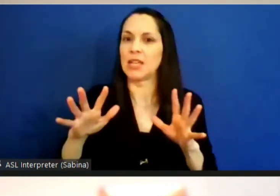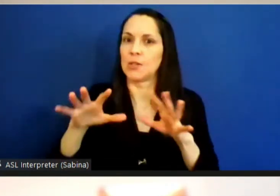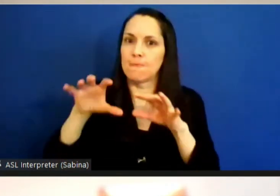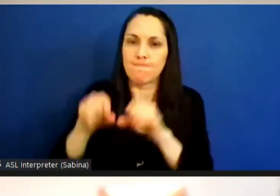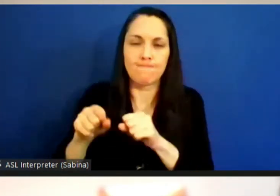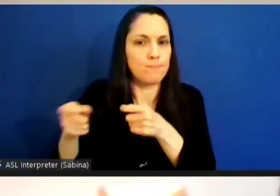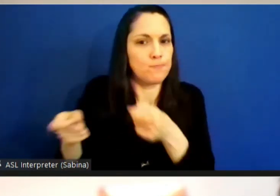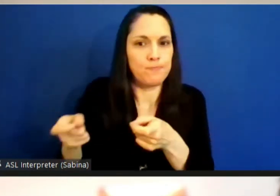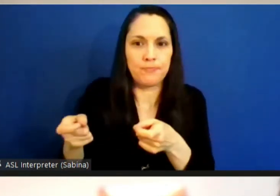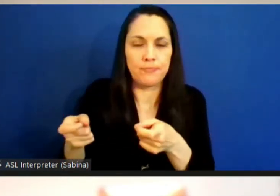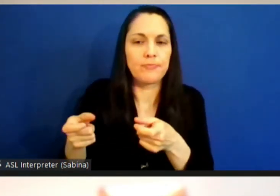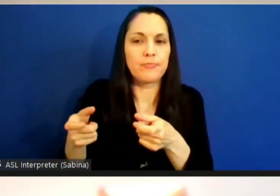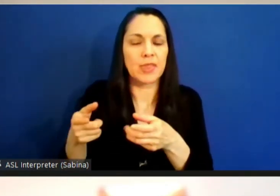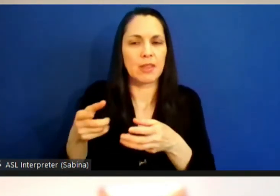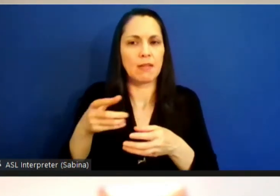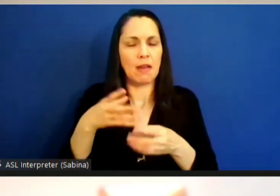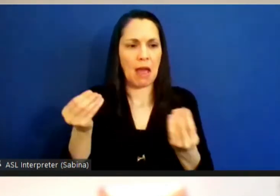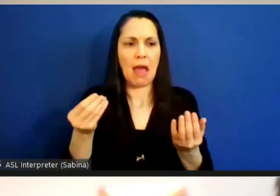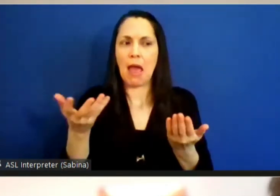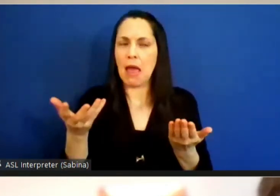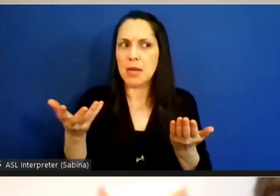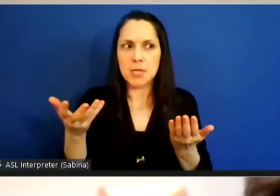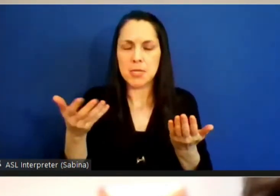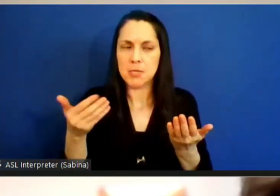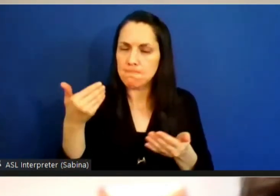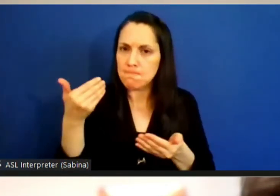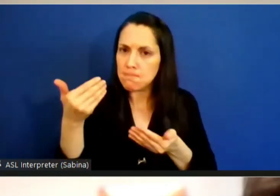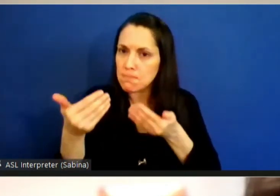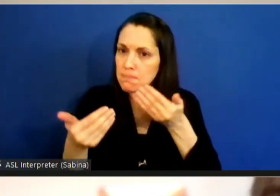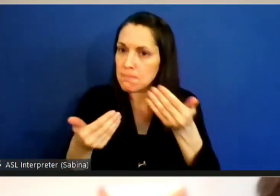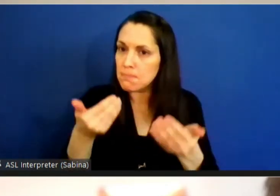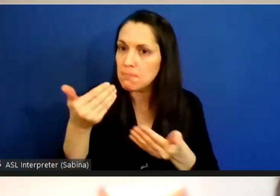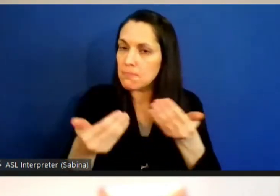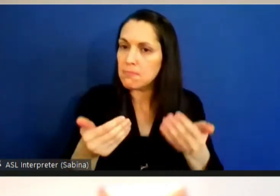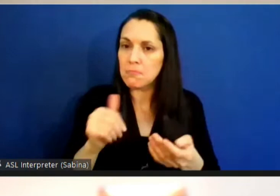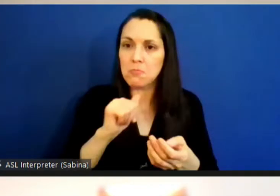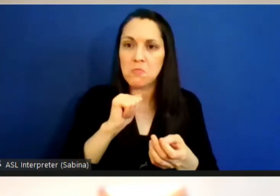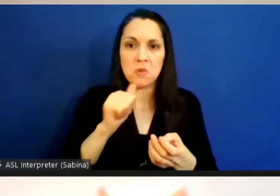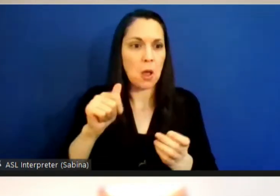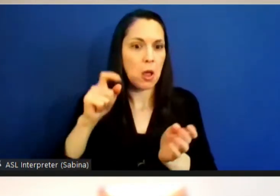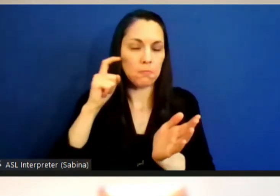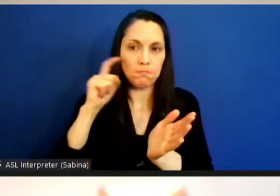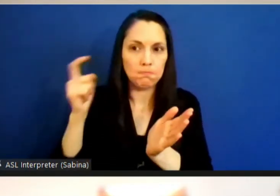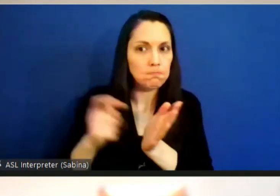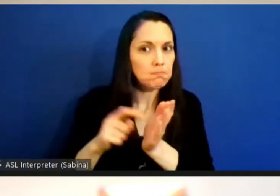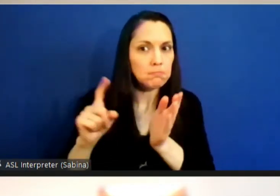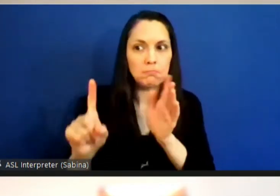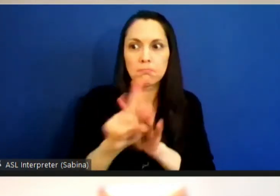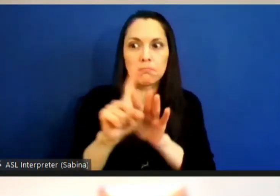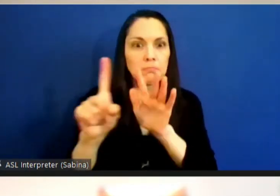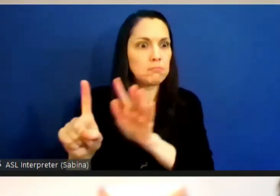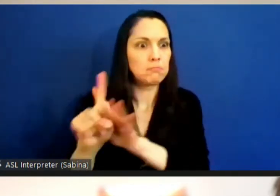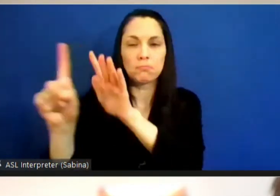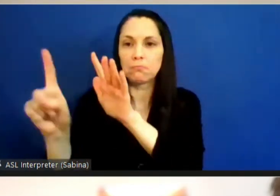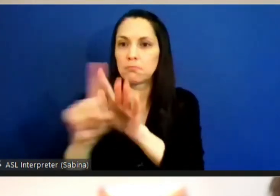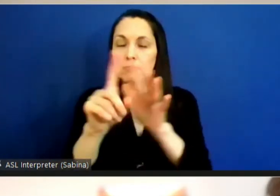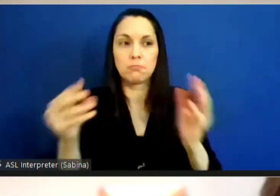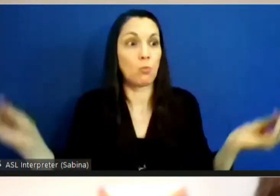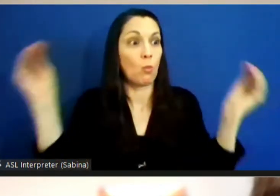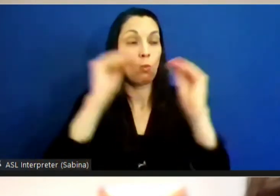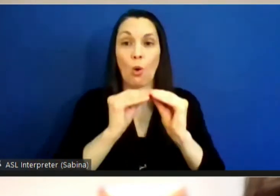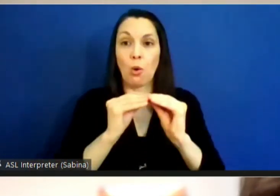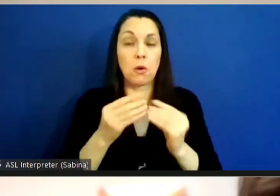some time has passed, and we haven't seen the emergence of more of those.